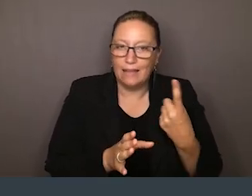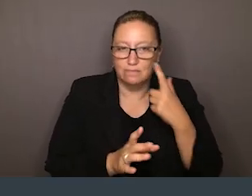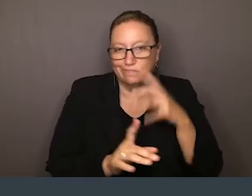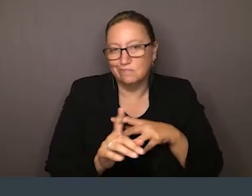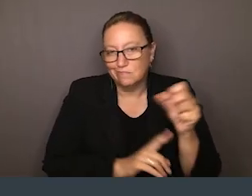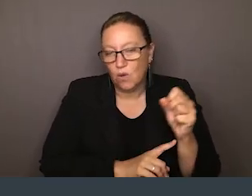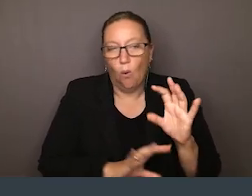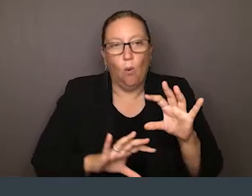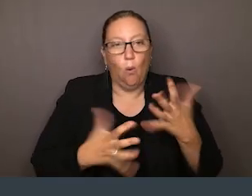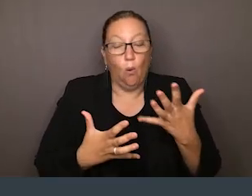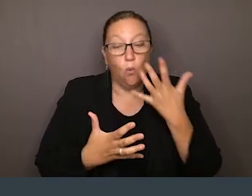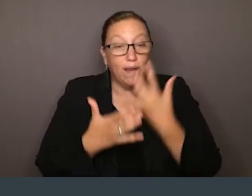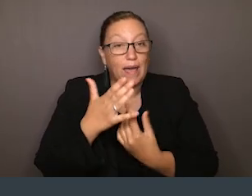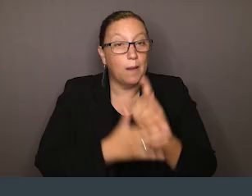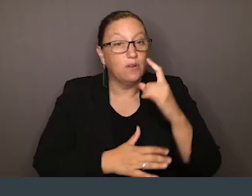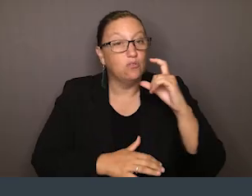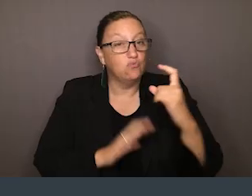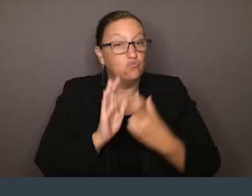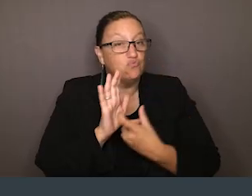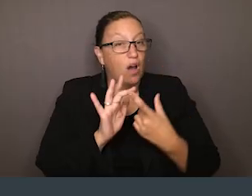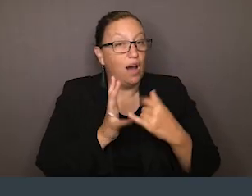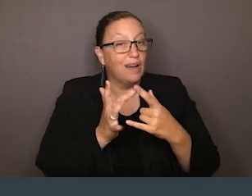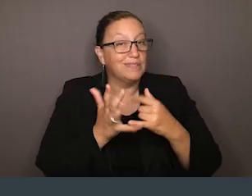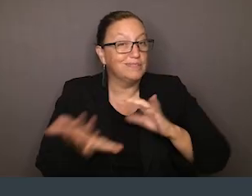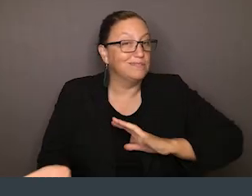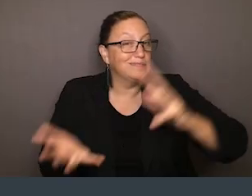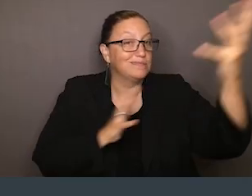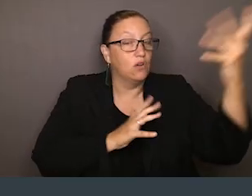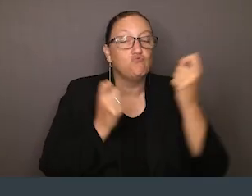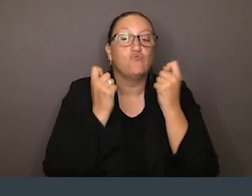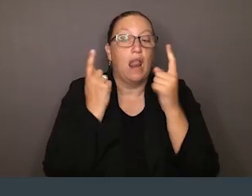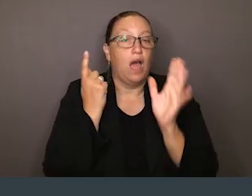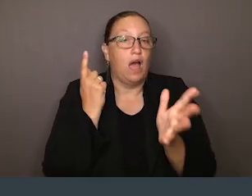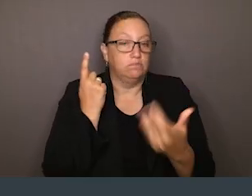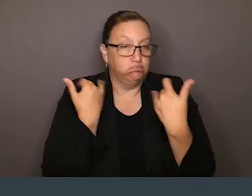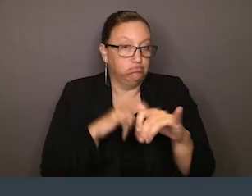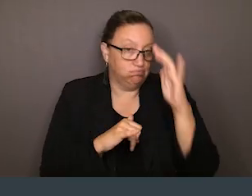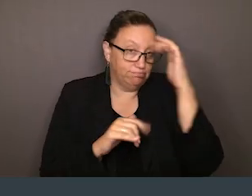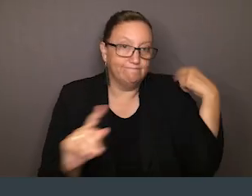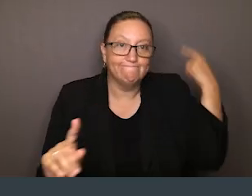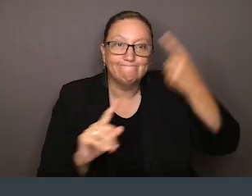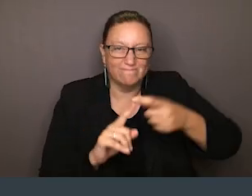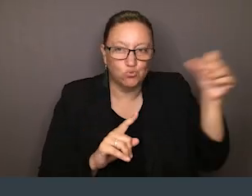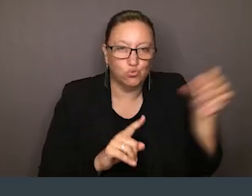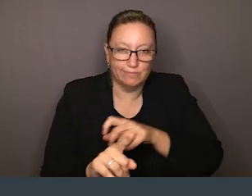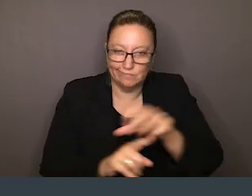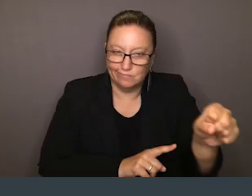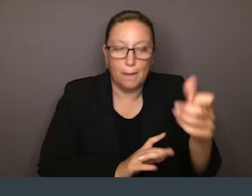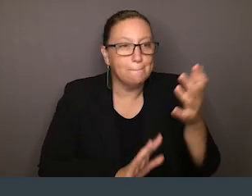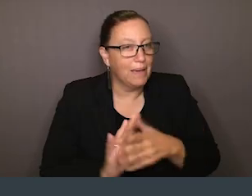or only when someone's in crisis. This contributes to poorer outcomes, higher rates of